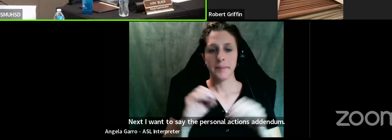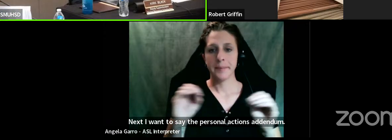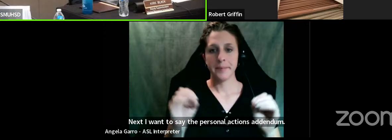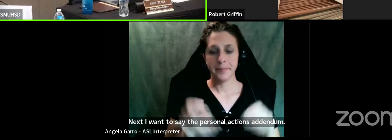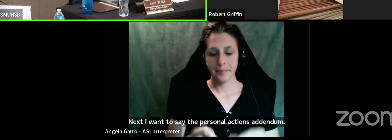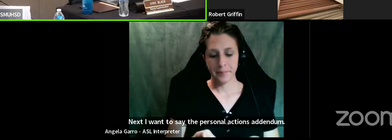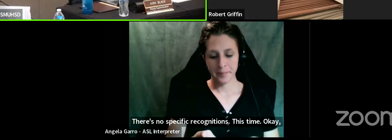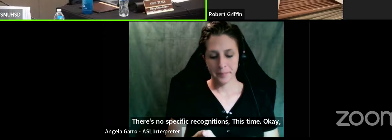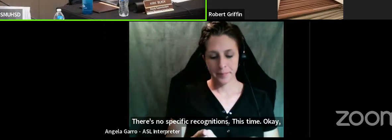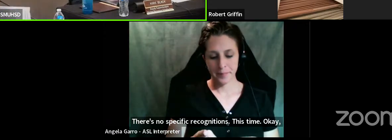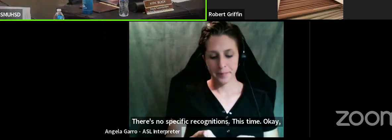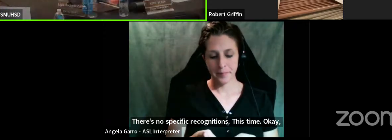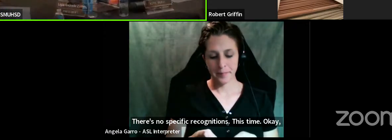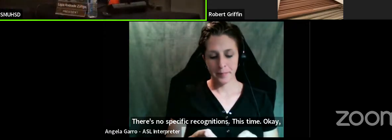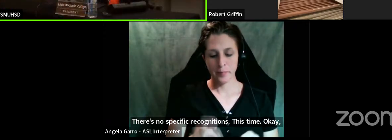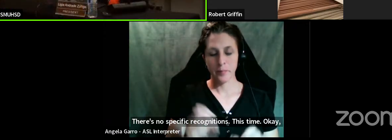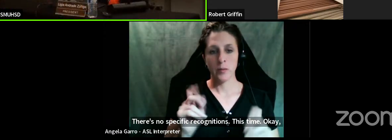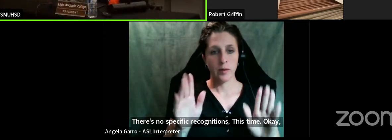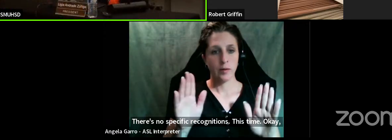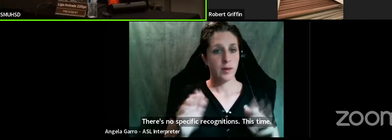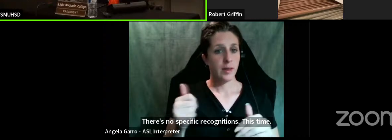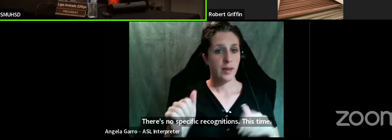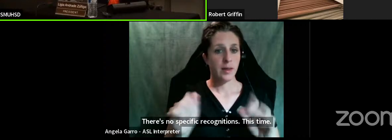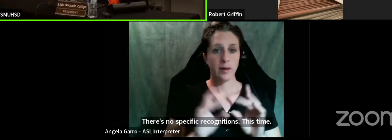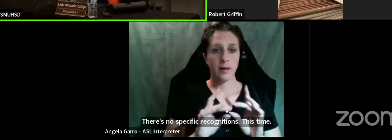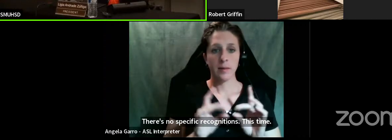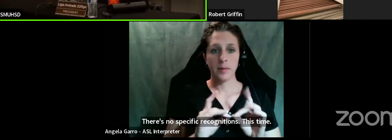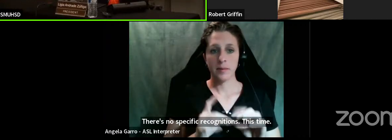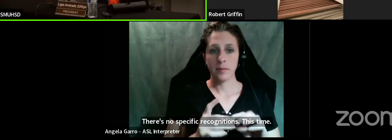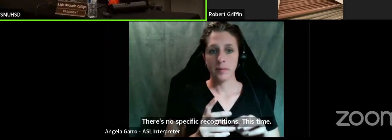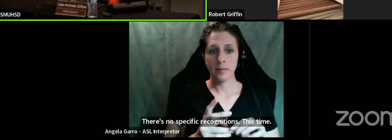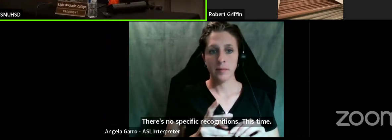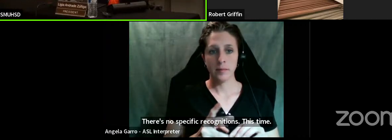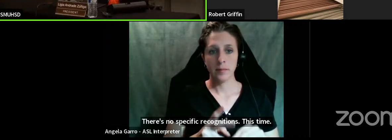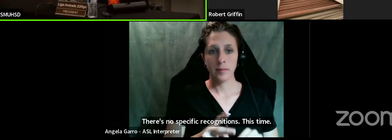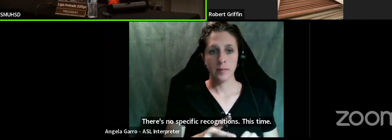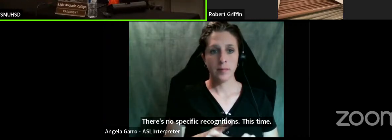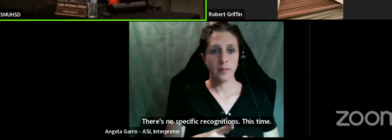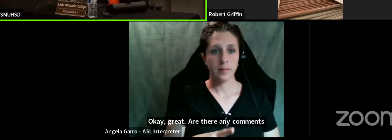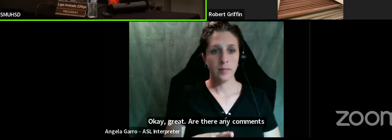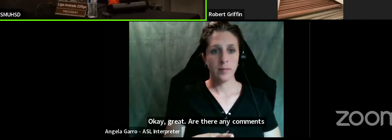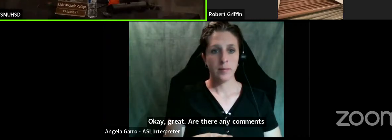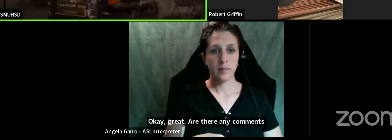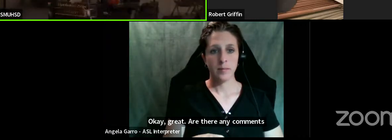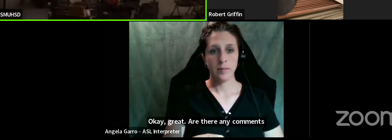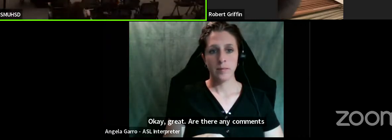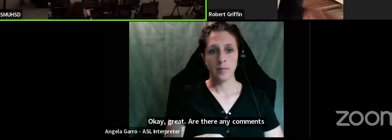Okay, great. Are there any comments? Wait.